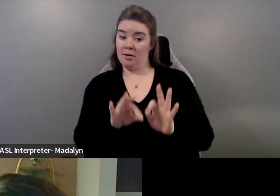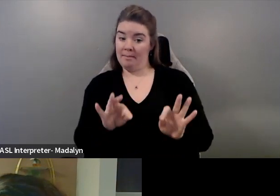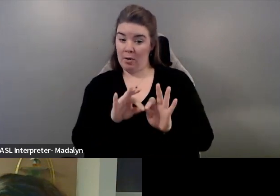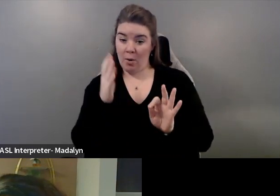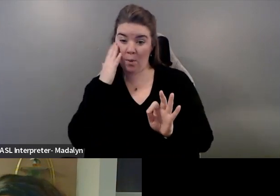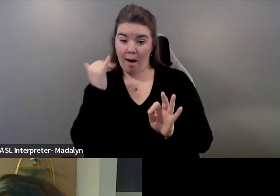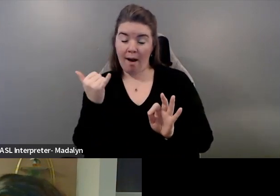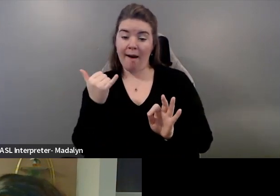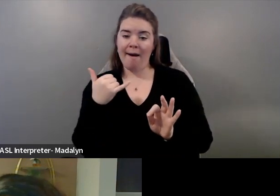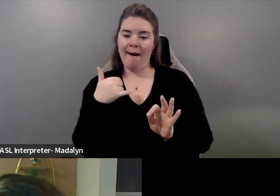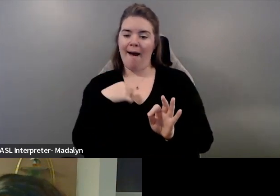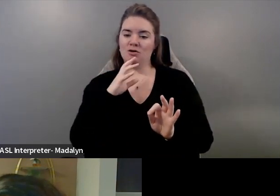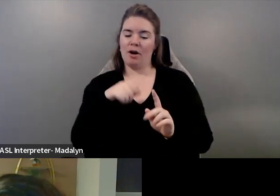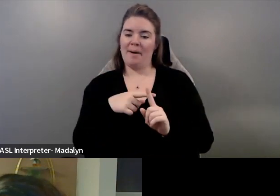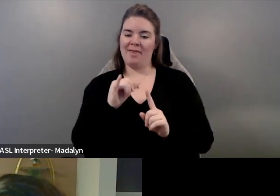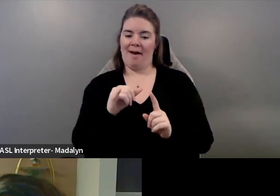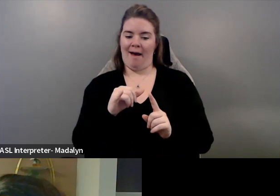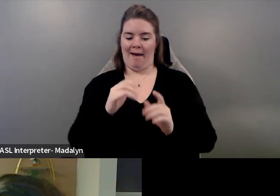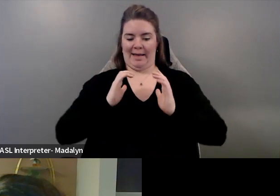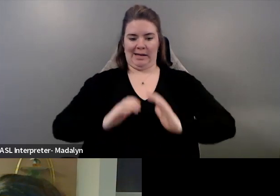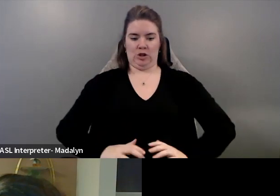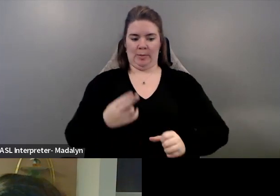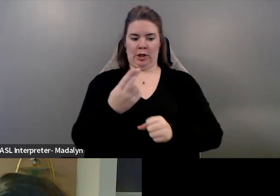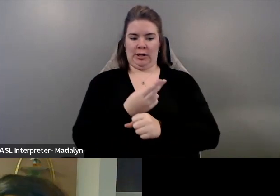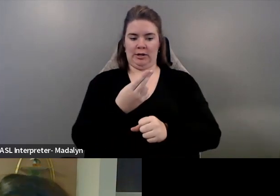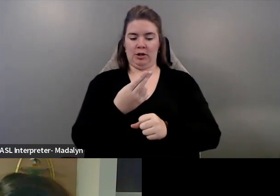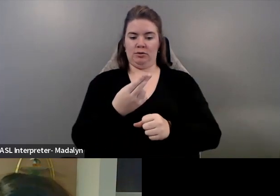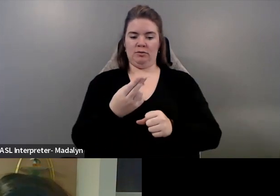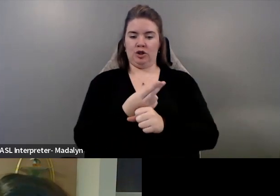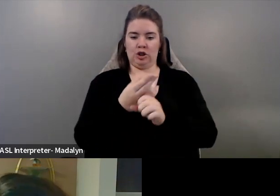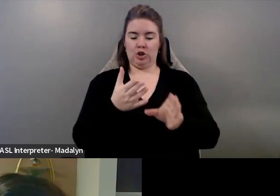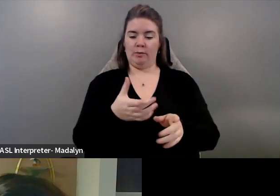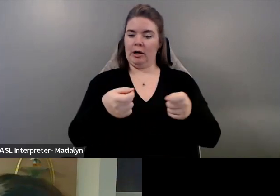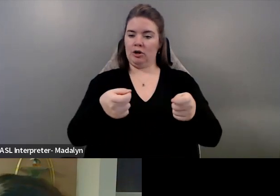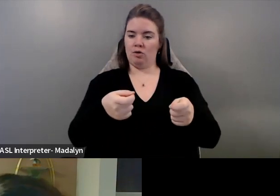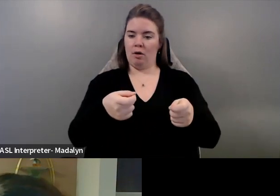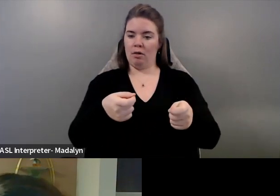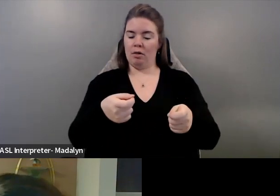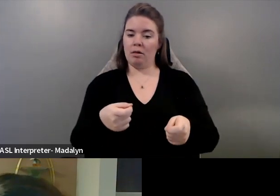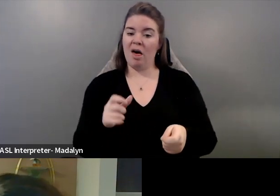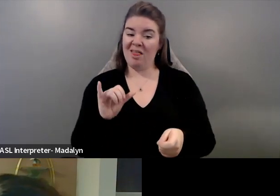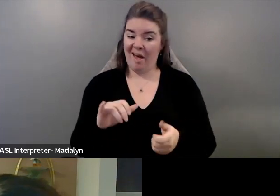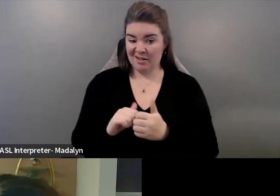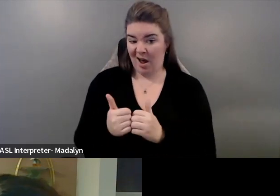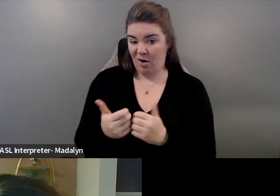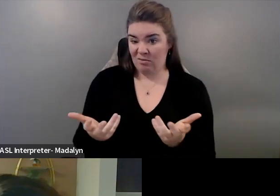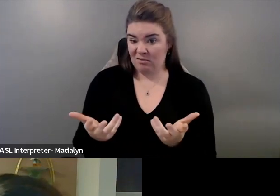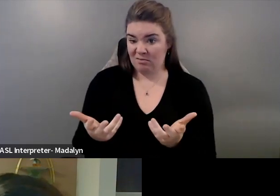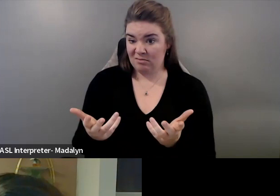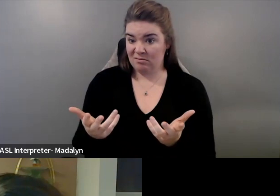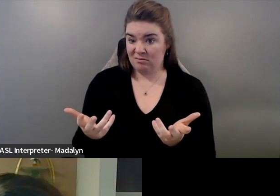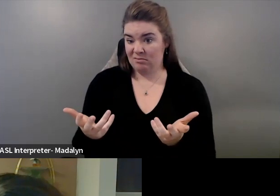that consumer control bit, right? That's how sometimes we get some of